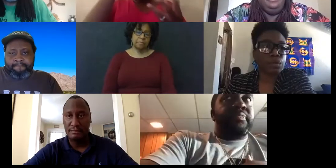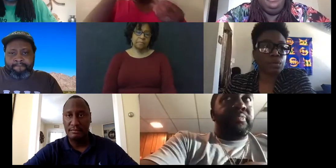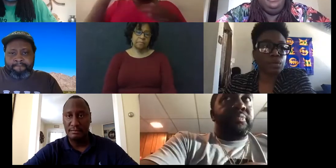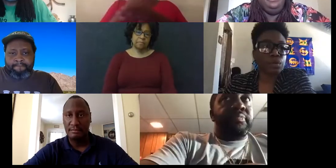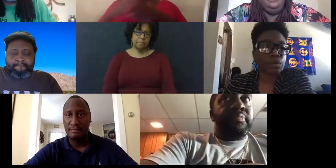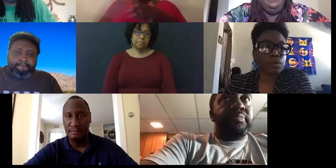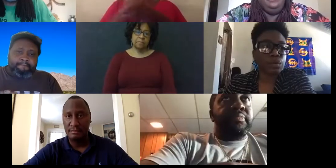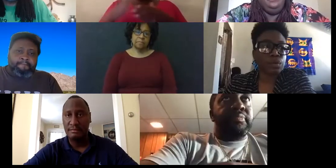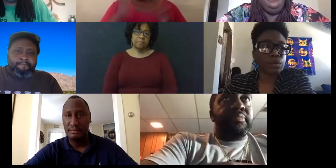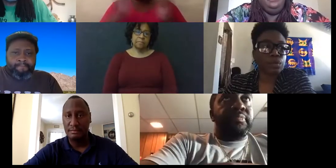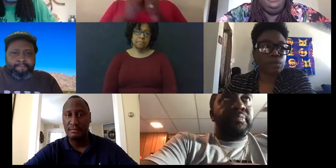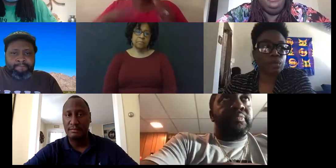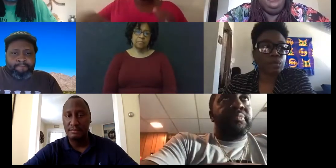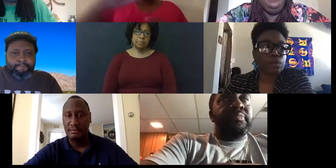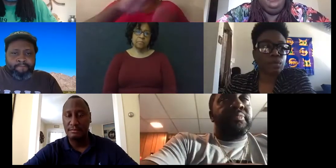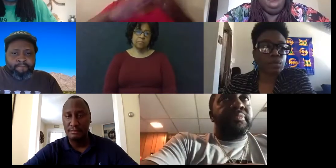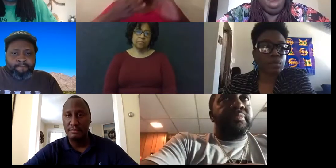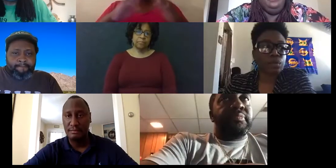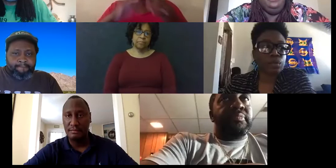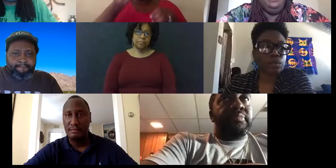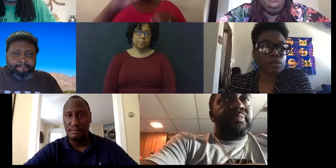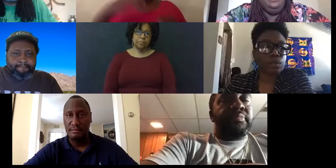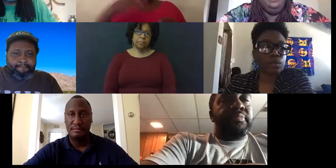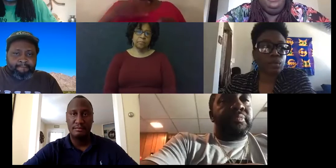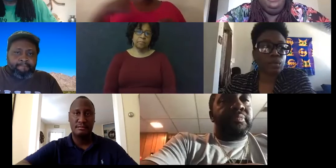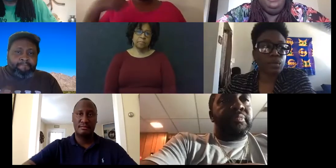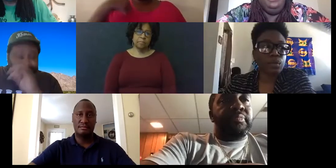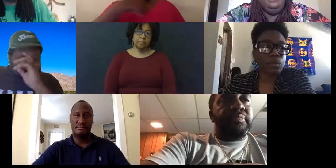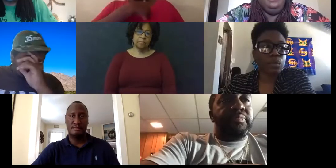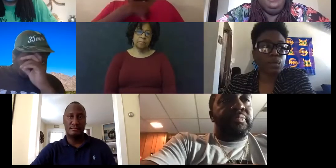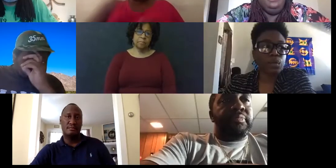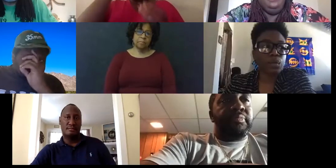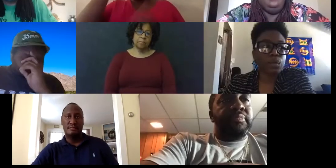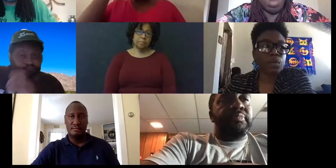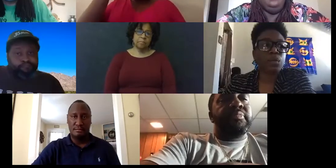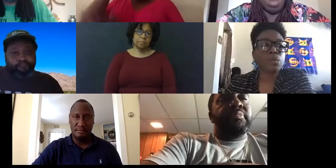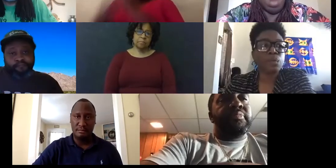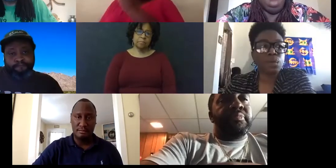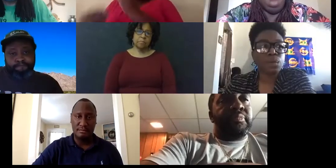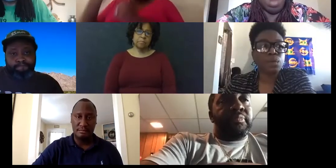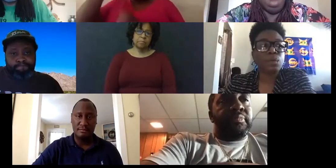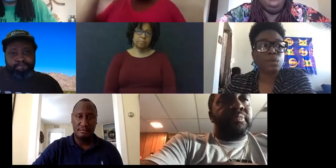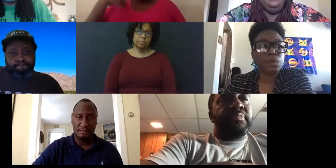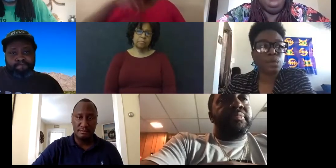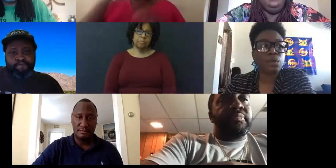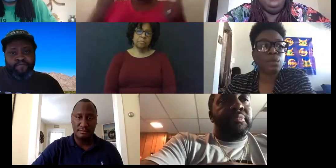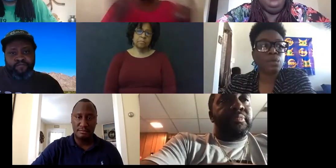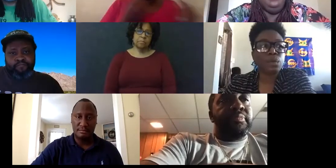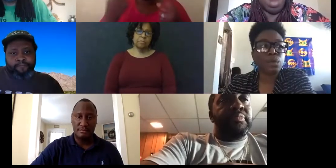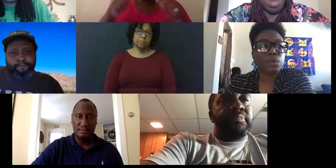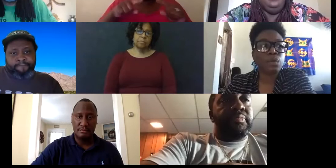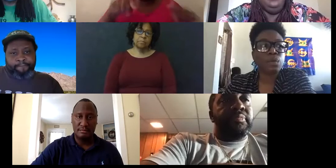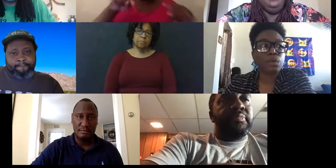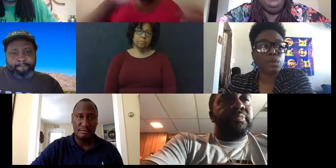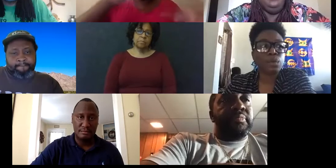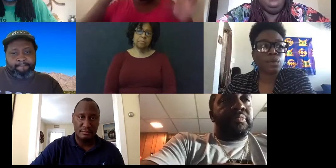left out in a lot of ways of just knowing what to do, how to protect yourselves? And even